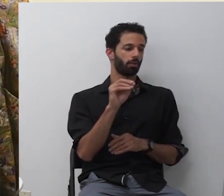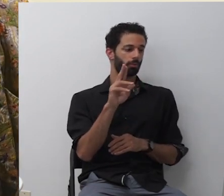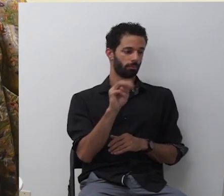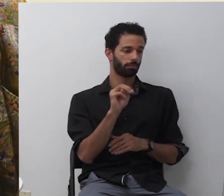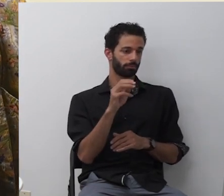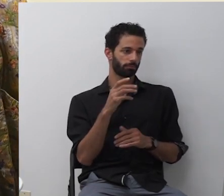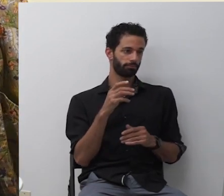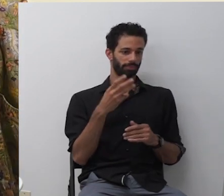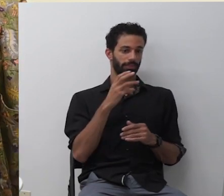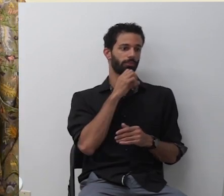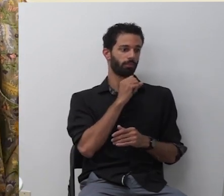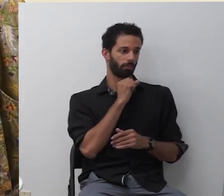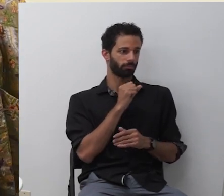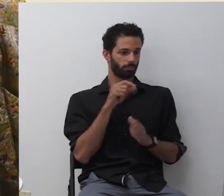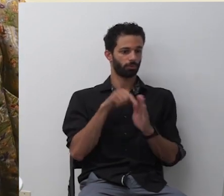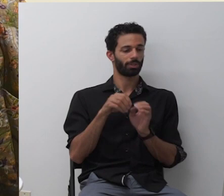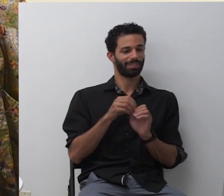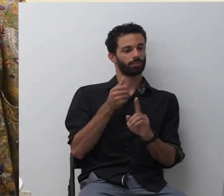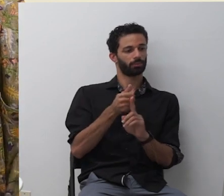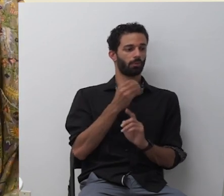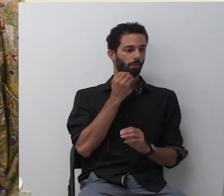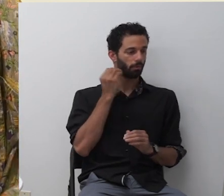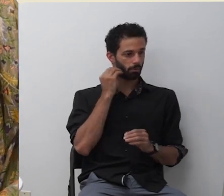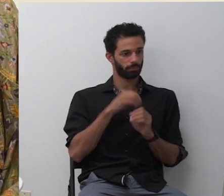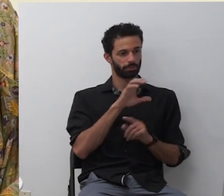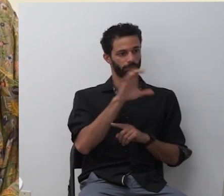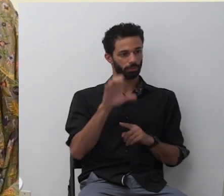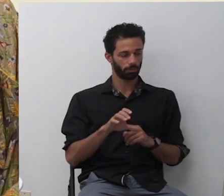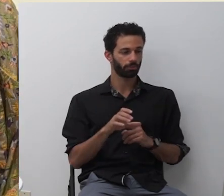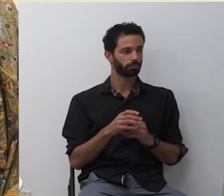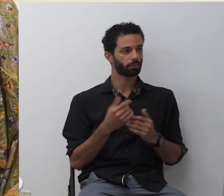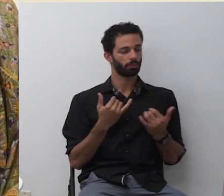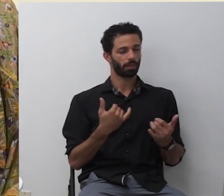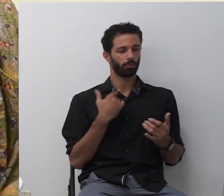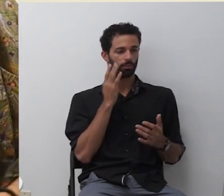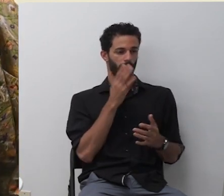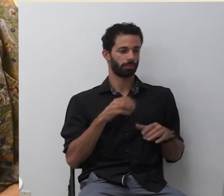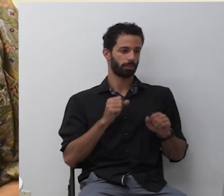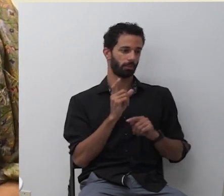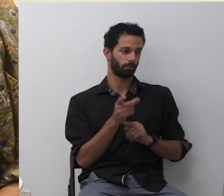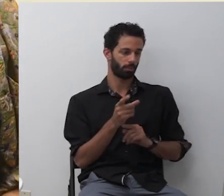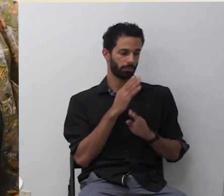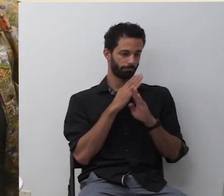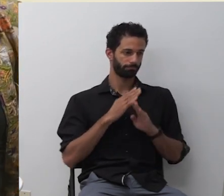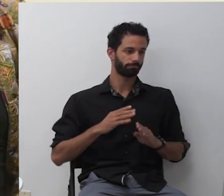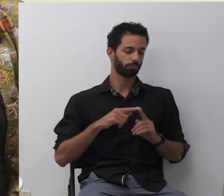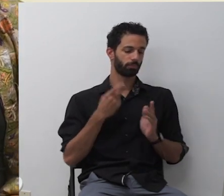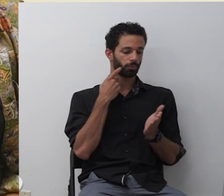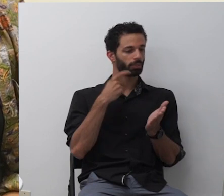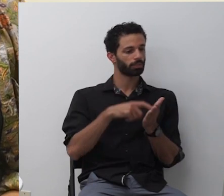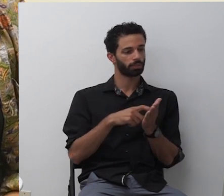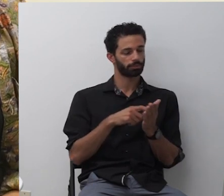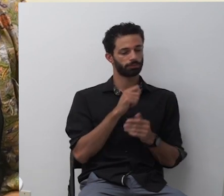who was murdered in his own home in Chicago. So please join me in a moment of silence right now, just to kind of recognize